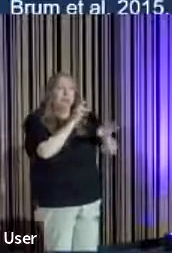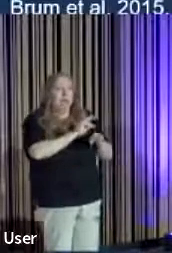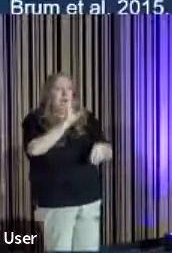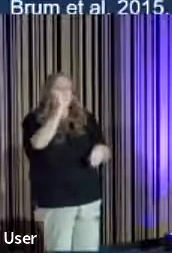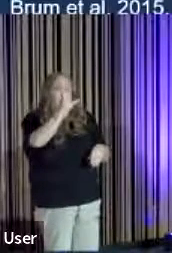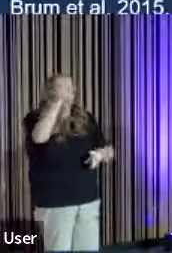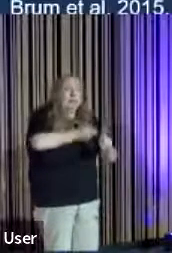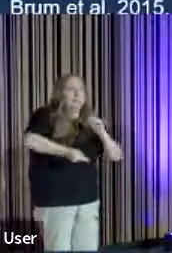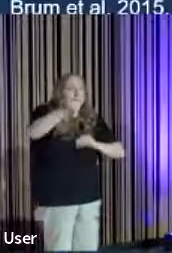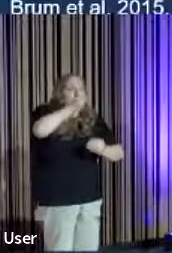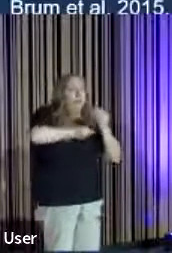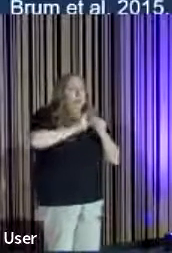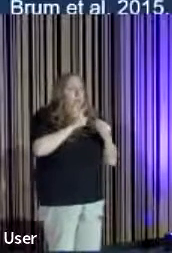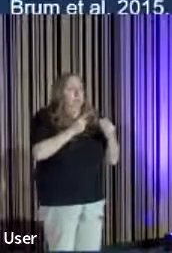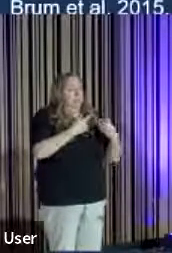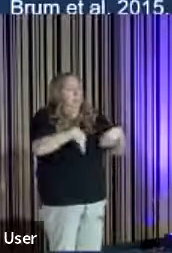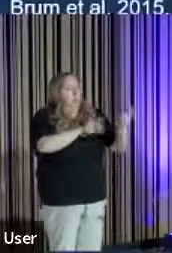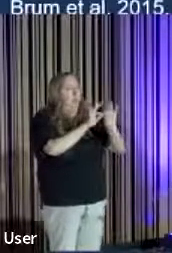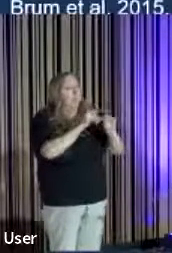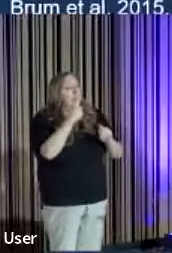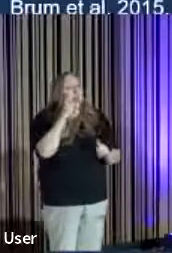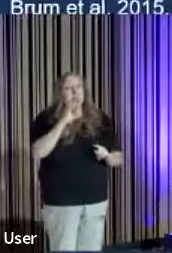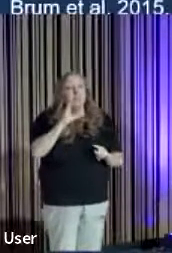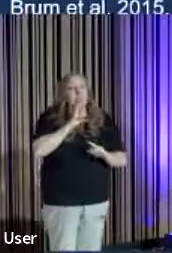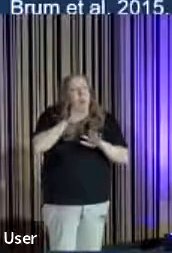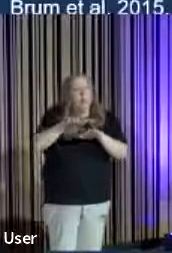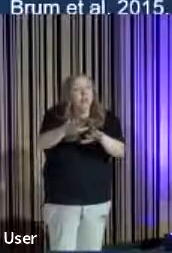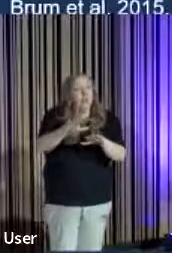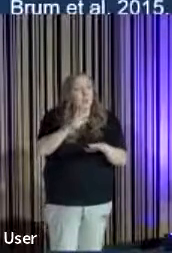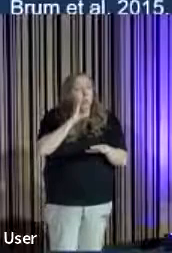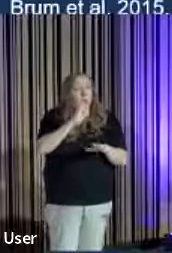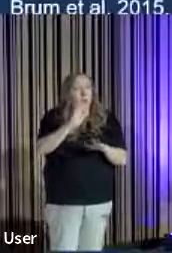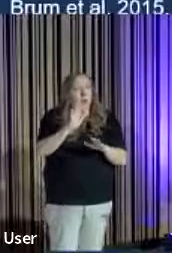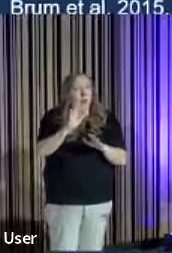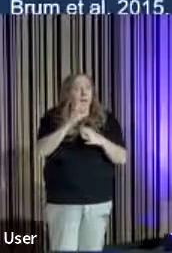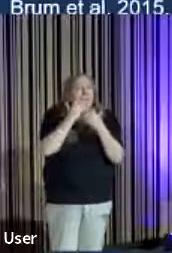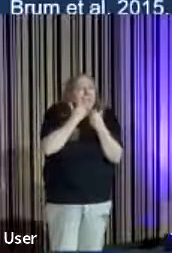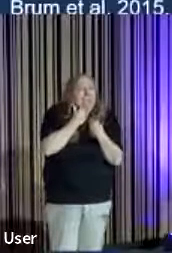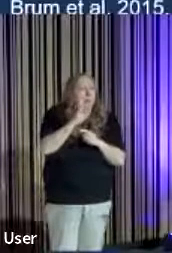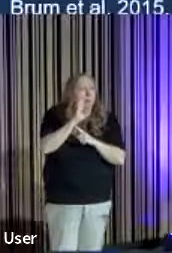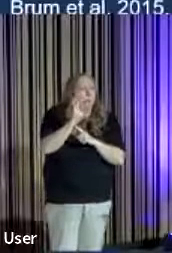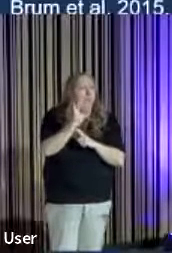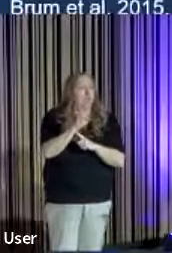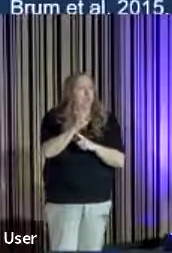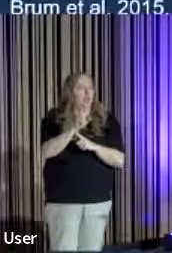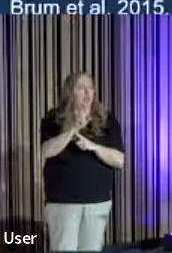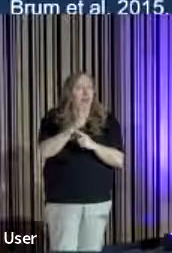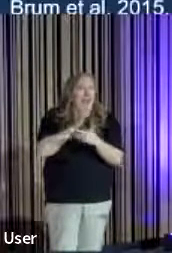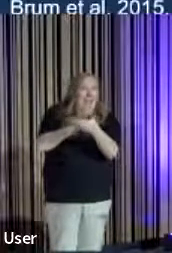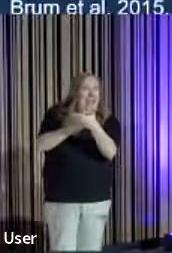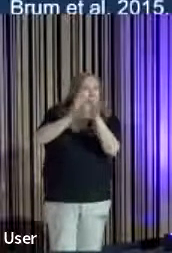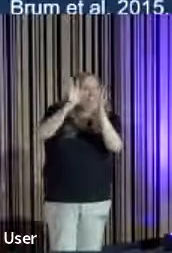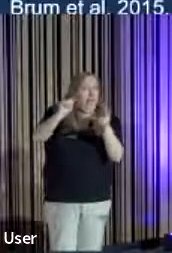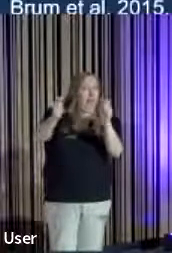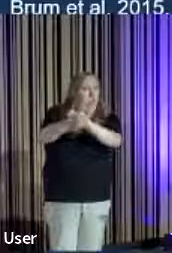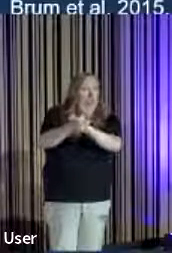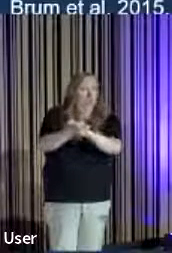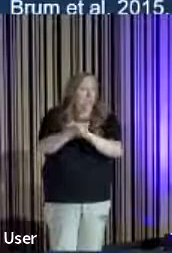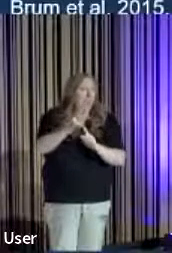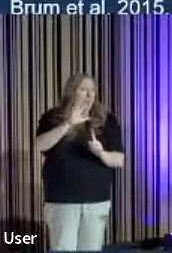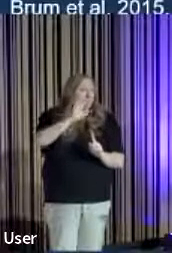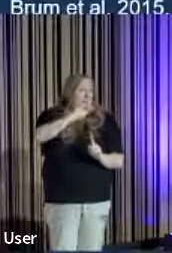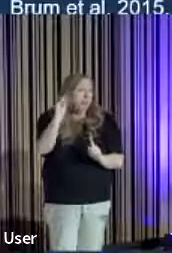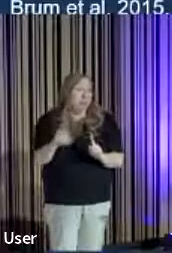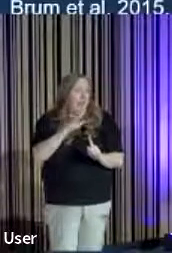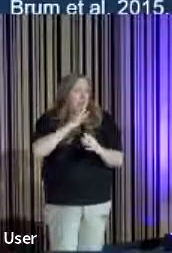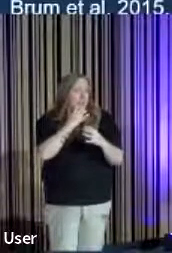oceans buffer against climate change by about half. So they're protecting us against the damaging elements of climate change. In